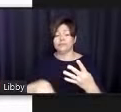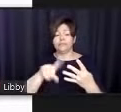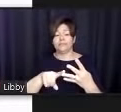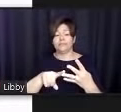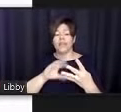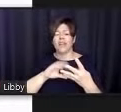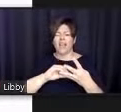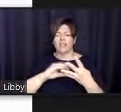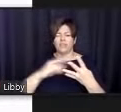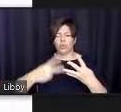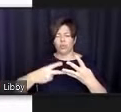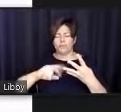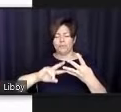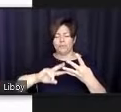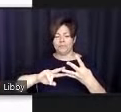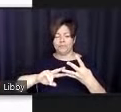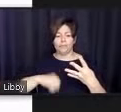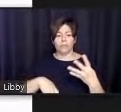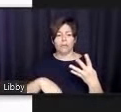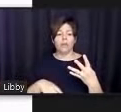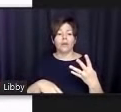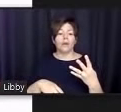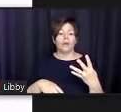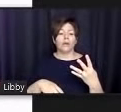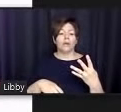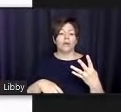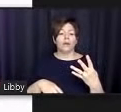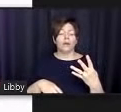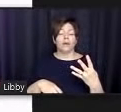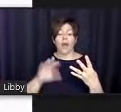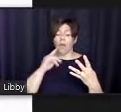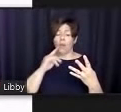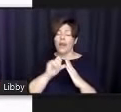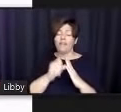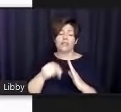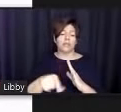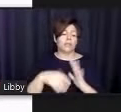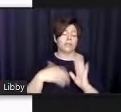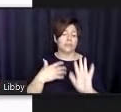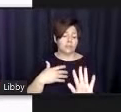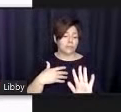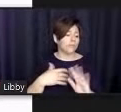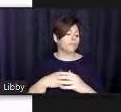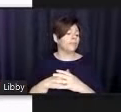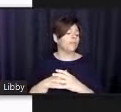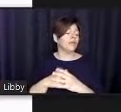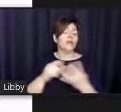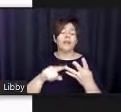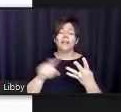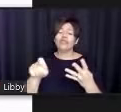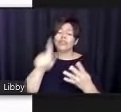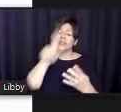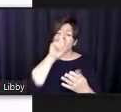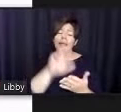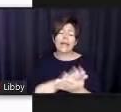two, similar to before, is I want to emphasize this. I can't emphasize this enough, is just be a decent person. Be the